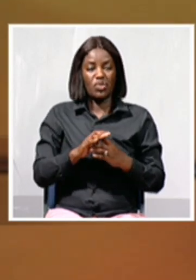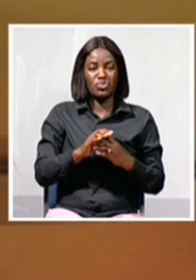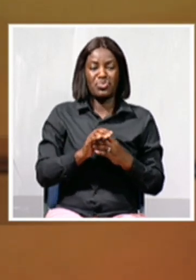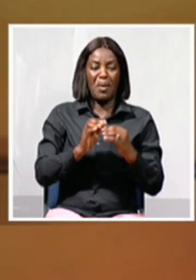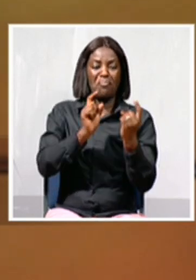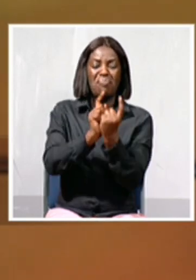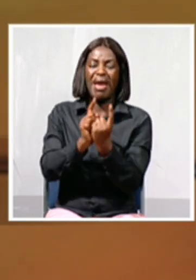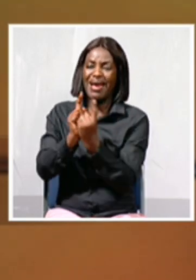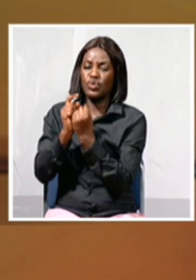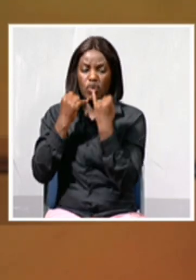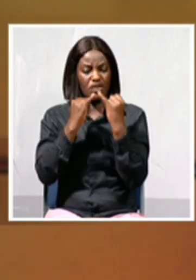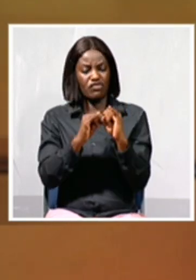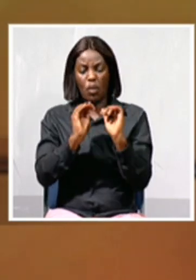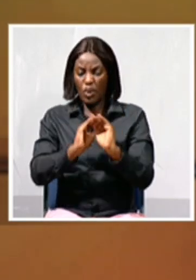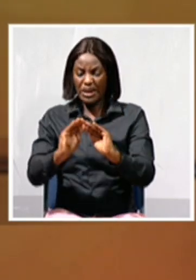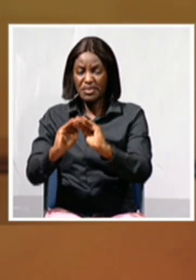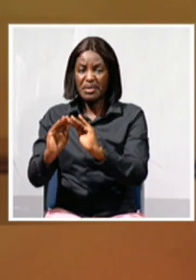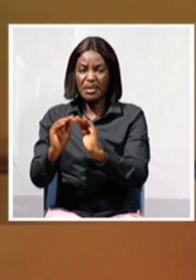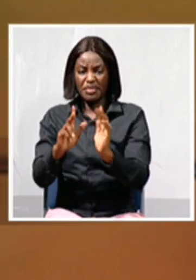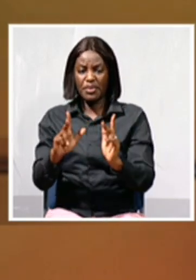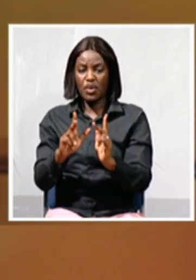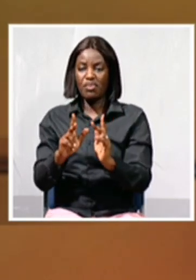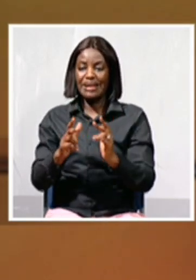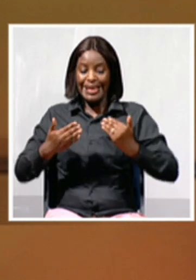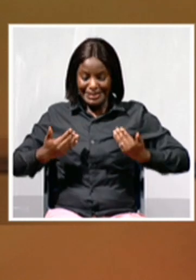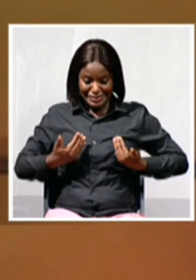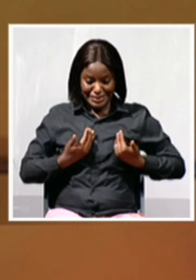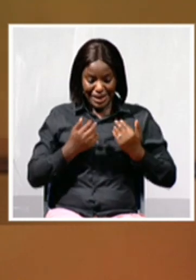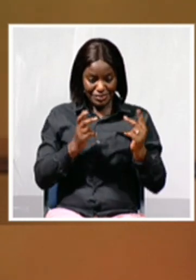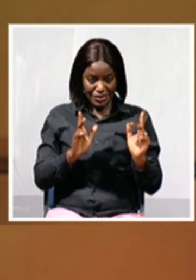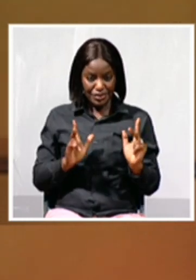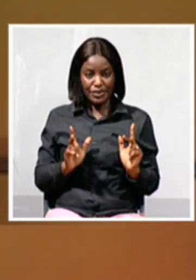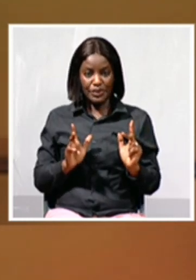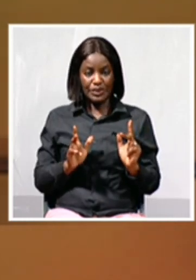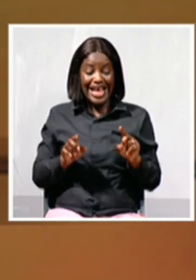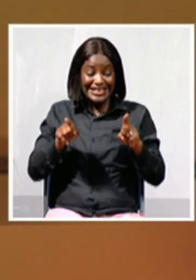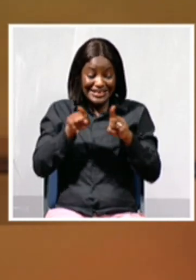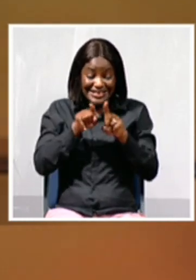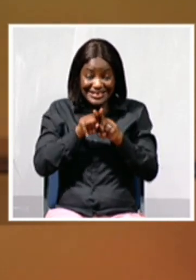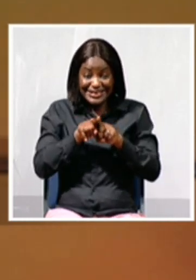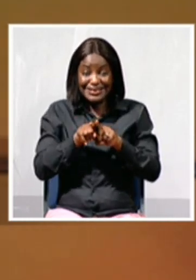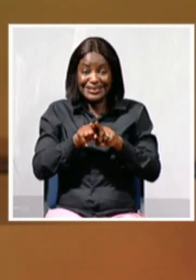we then employed youth ambassadors across the 121,